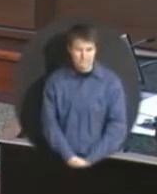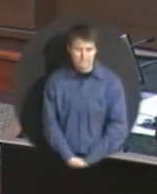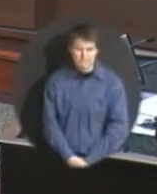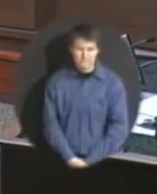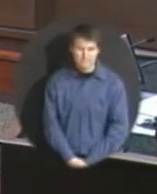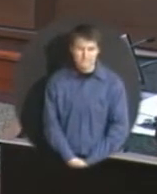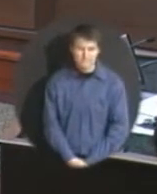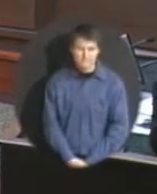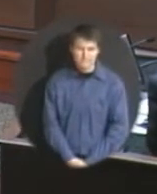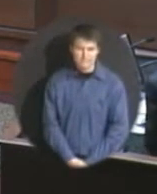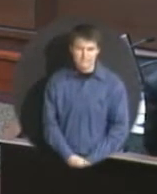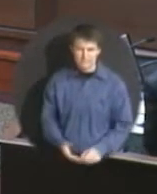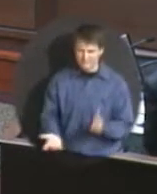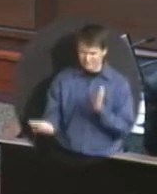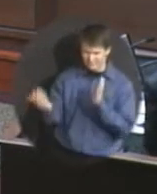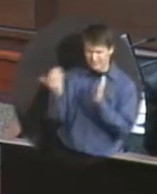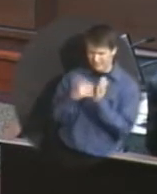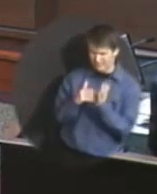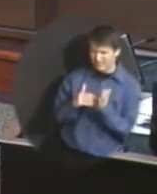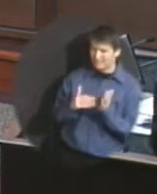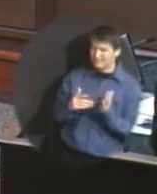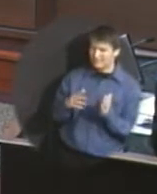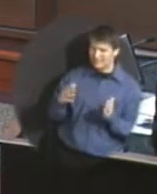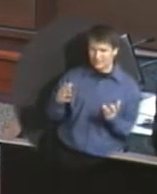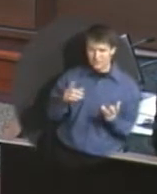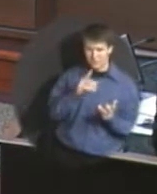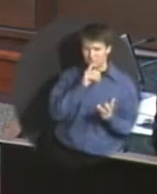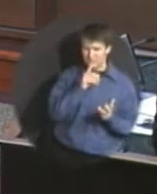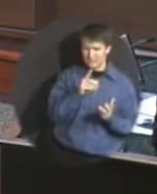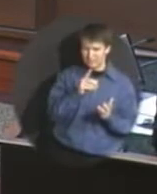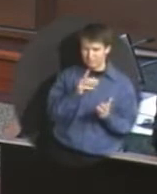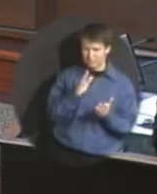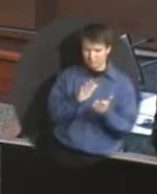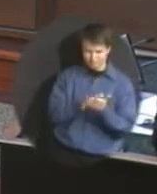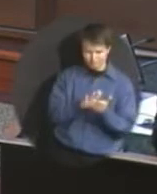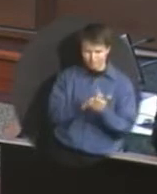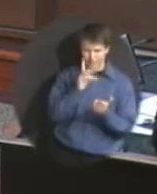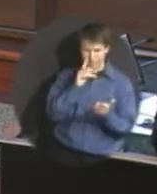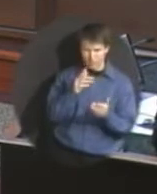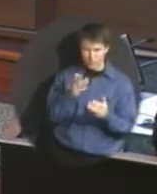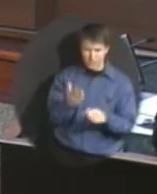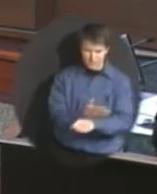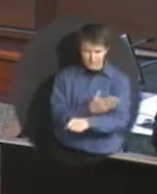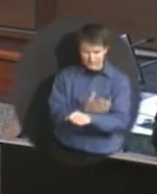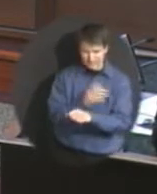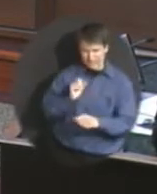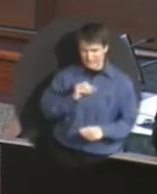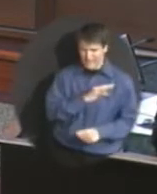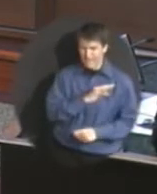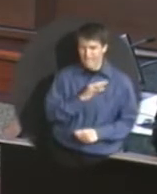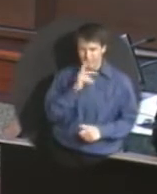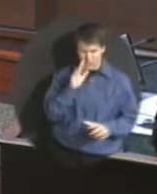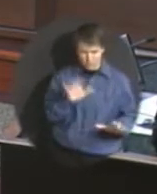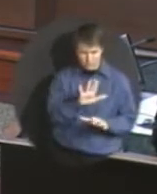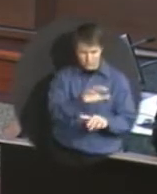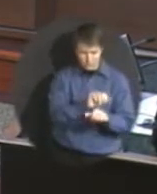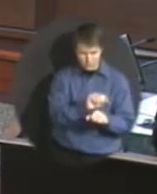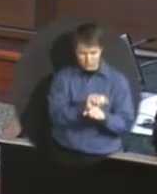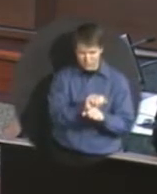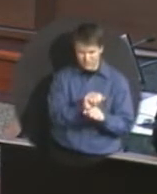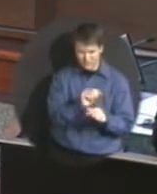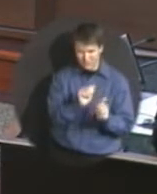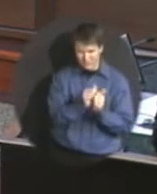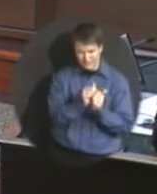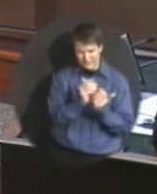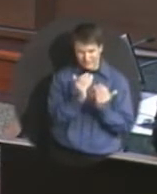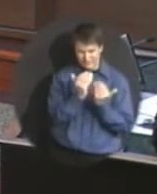point. And once again, credit goes out to our maintenance staff for doing what they do with what we give them. So I